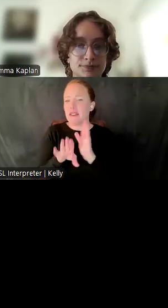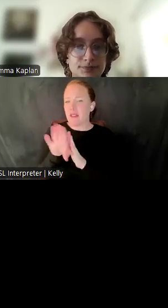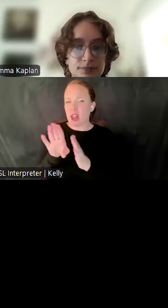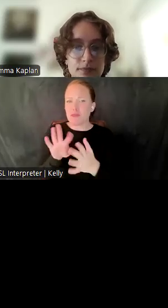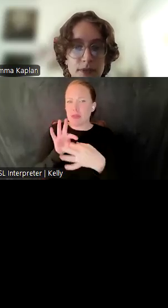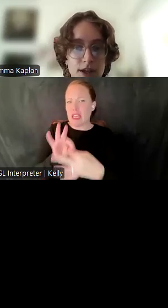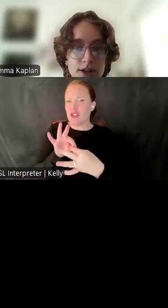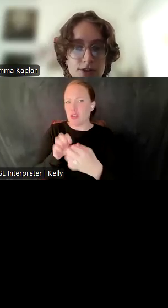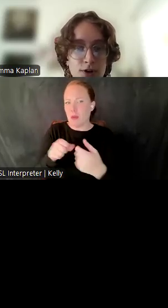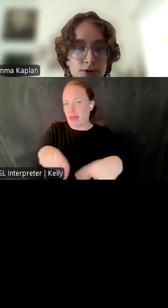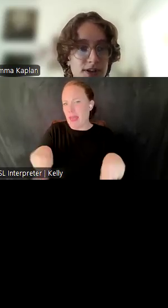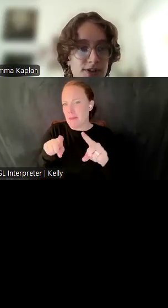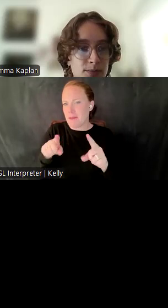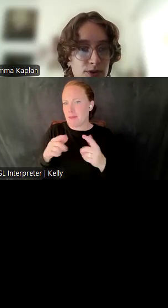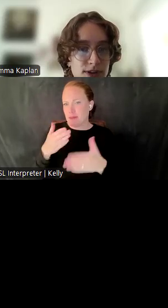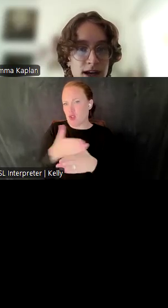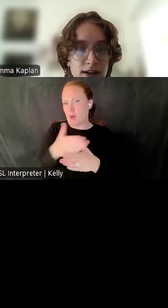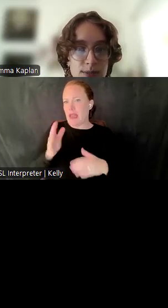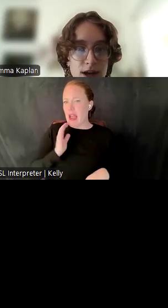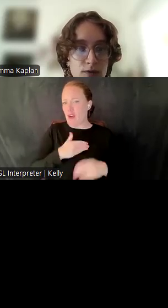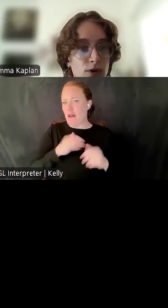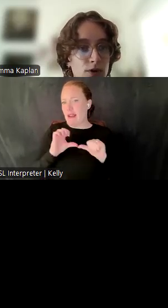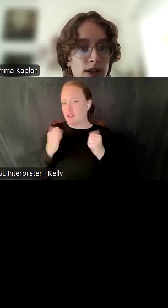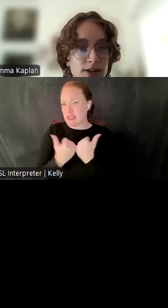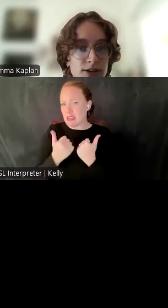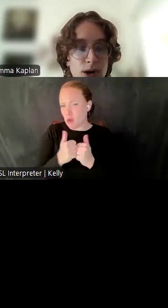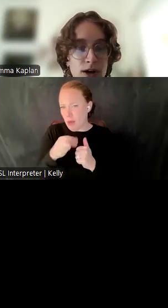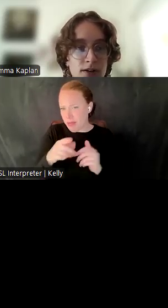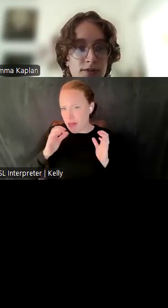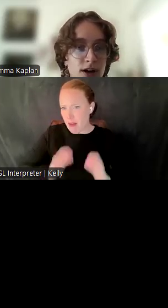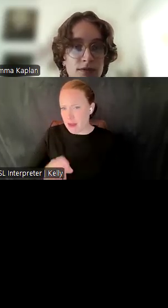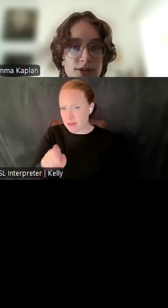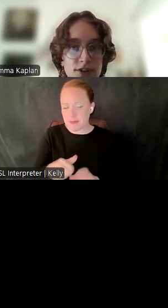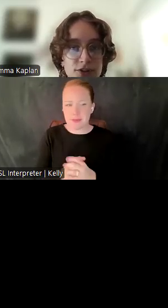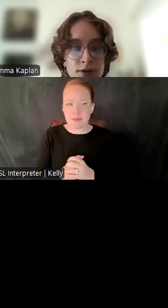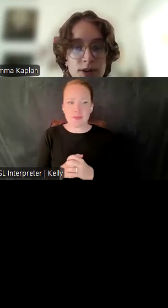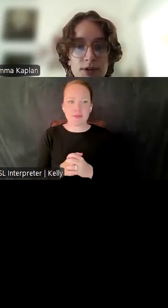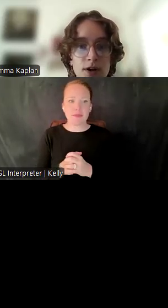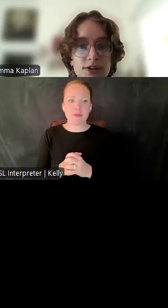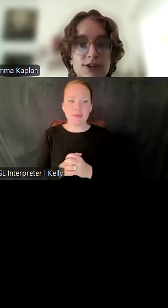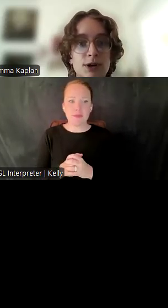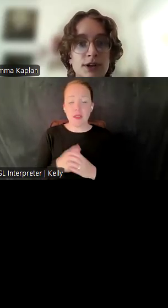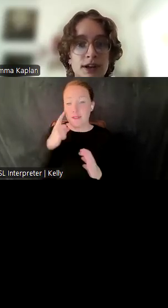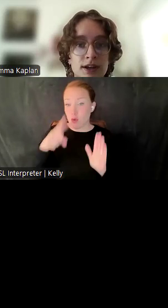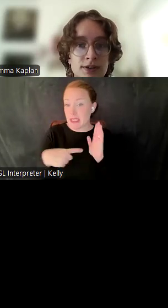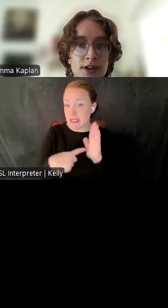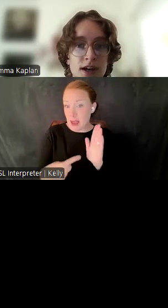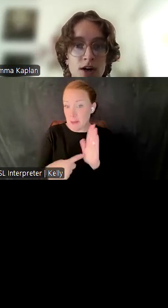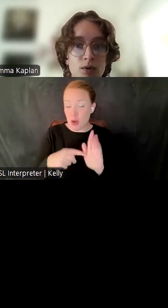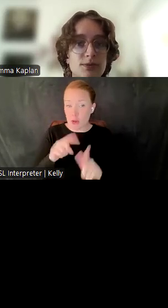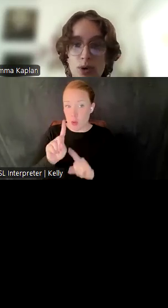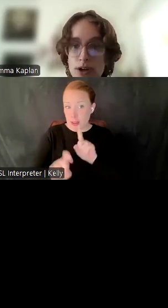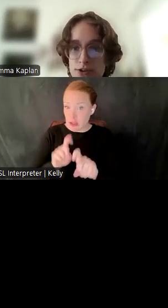client. So some examples that could be helpful in this part of the conversation with context building